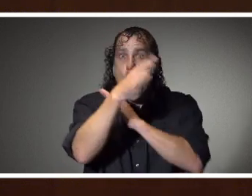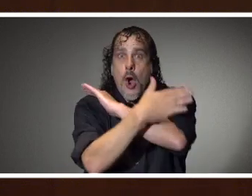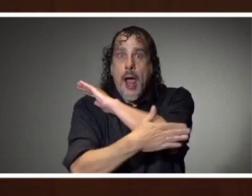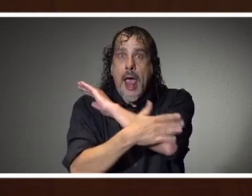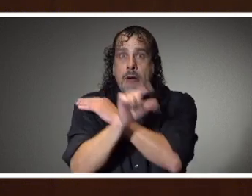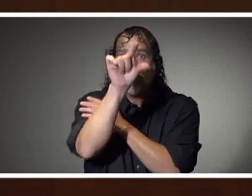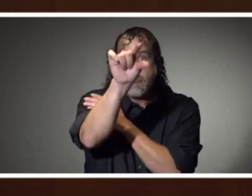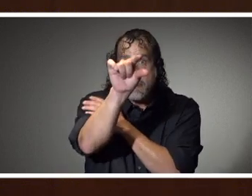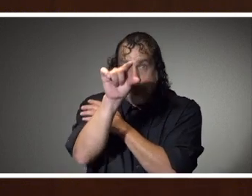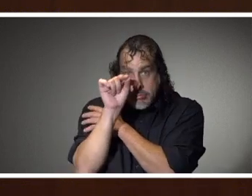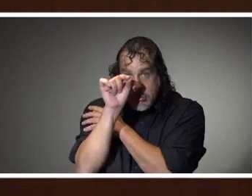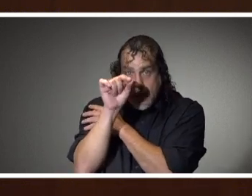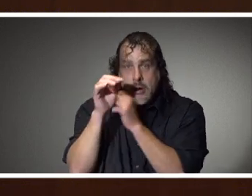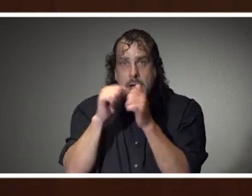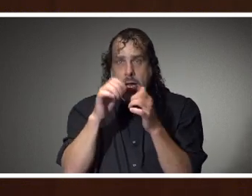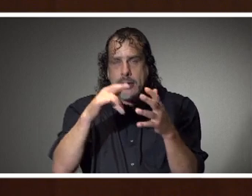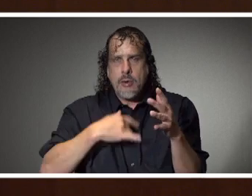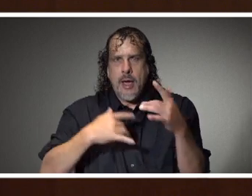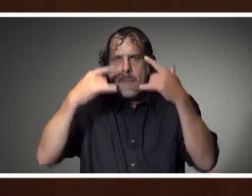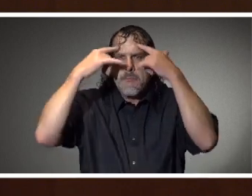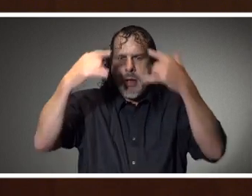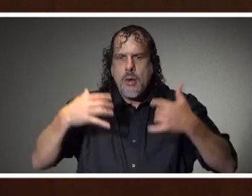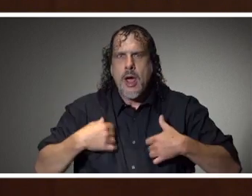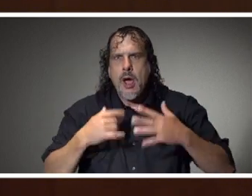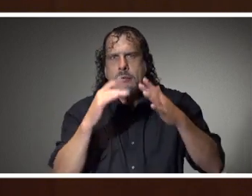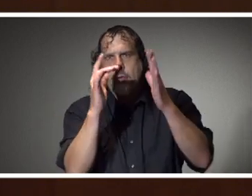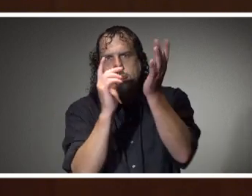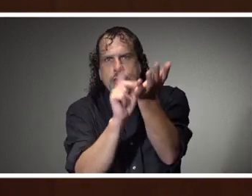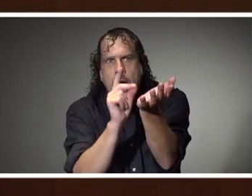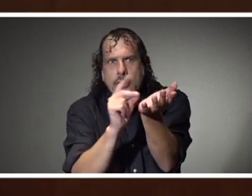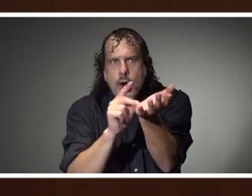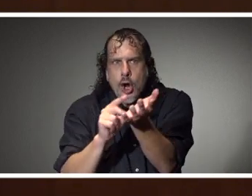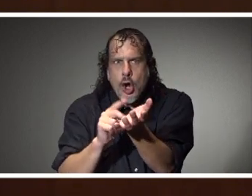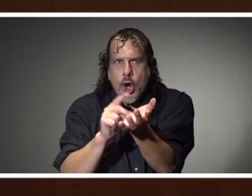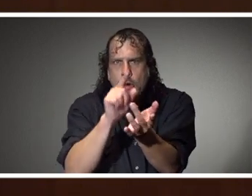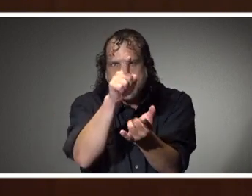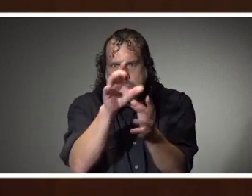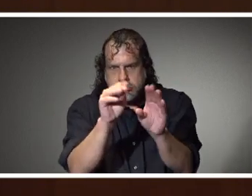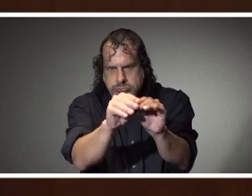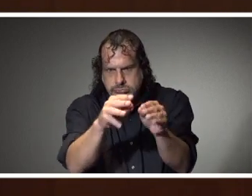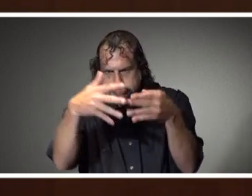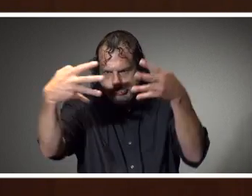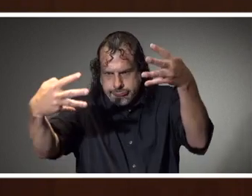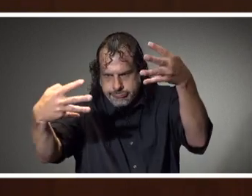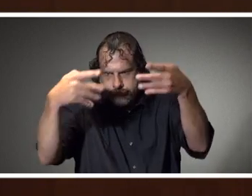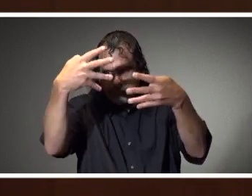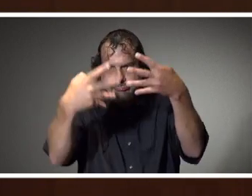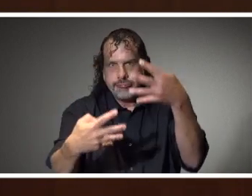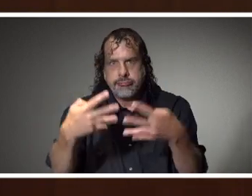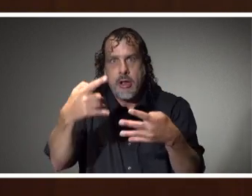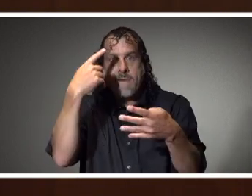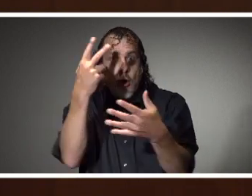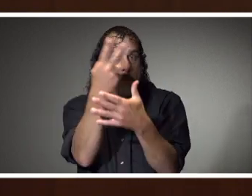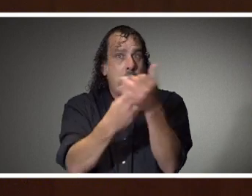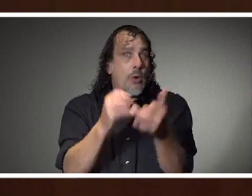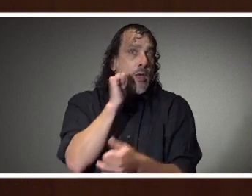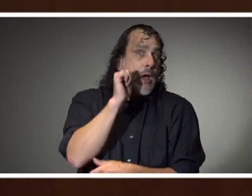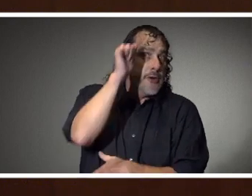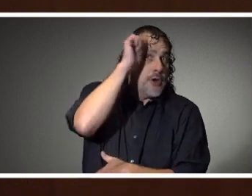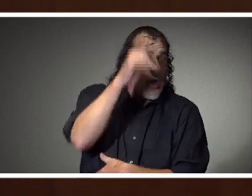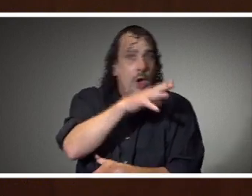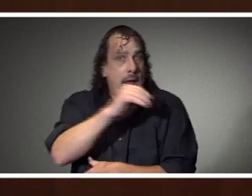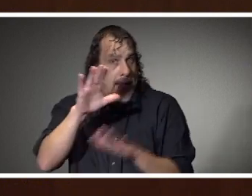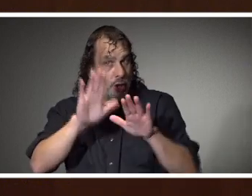it will pull up mental health providers in your local area for both adults and children and youth.